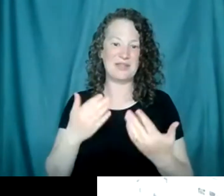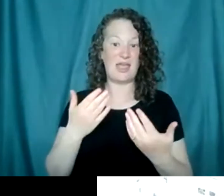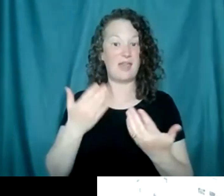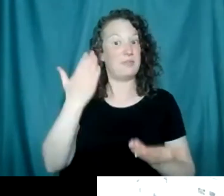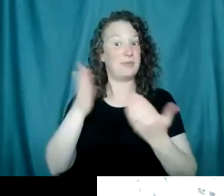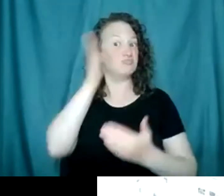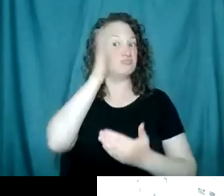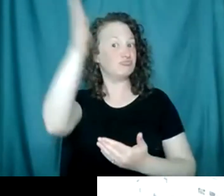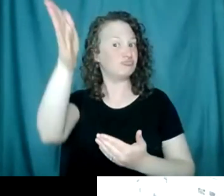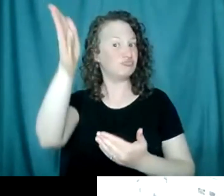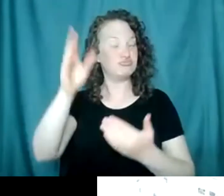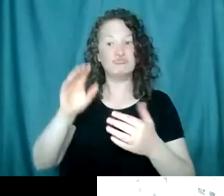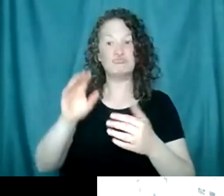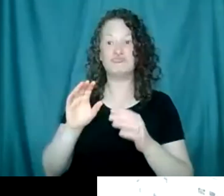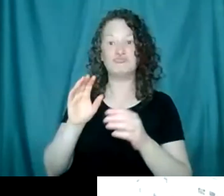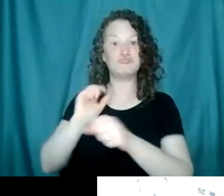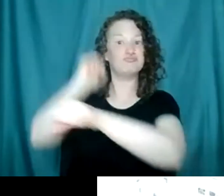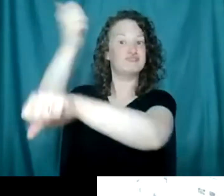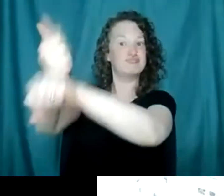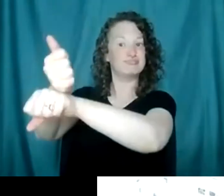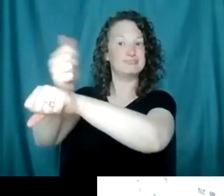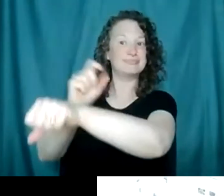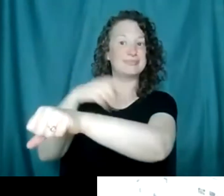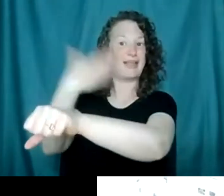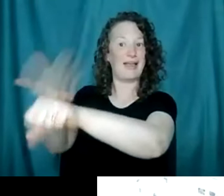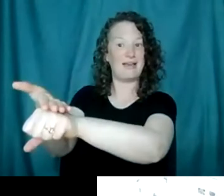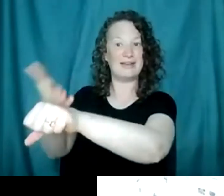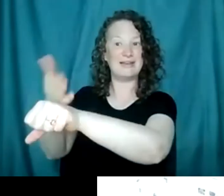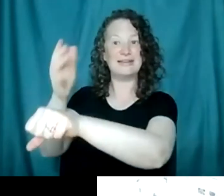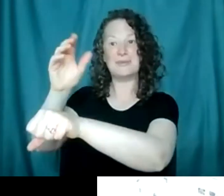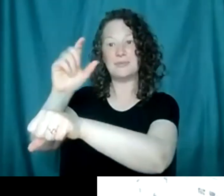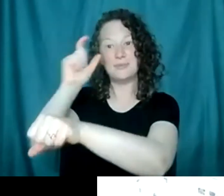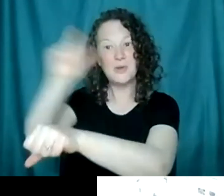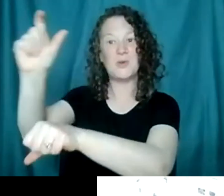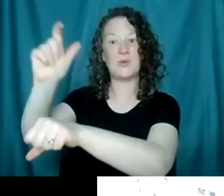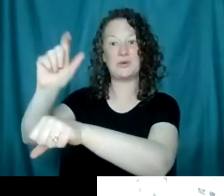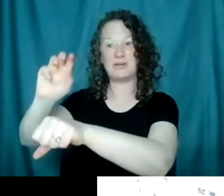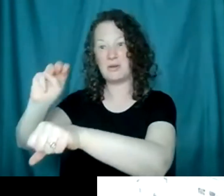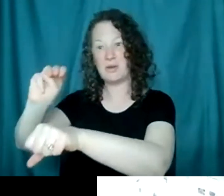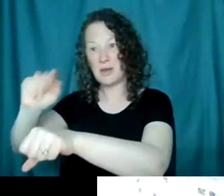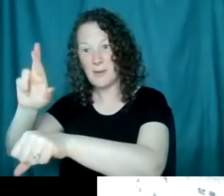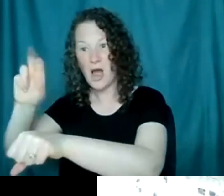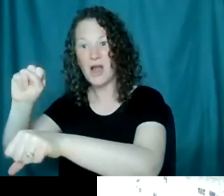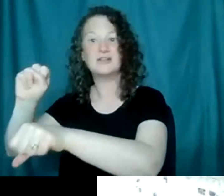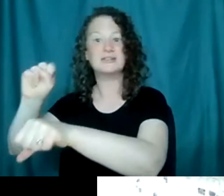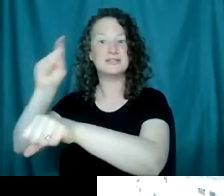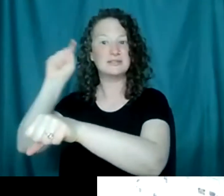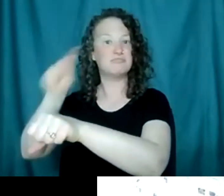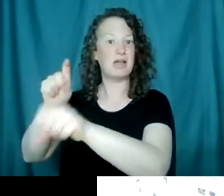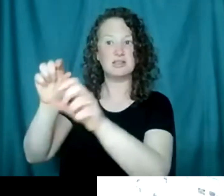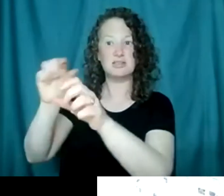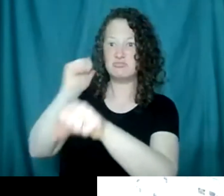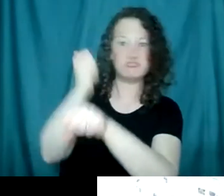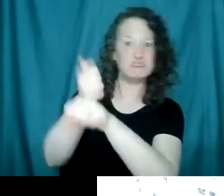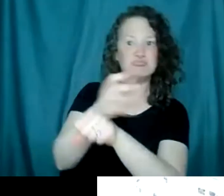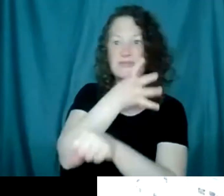Mars, and there's this need to develop potential like ecological systems, which is where a